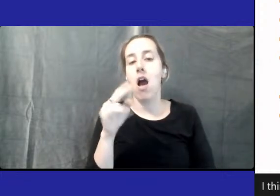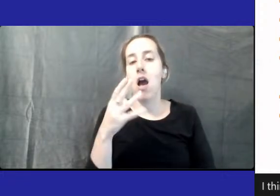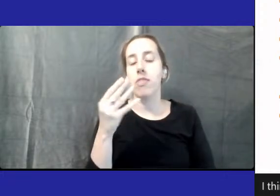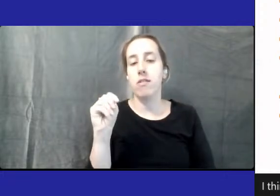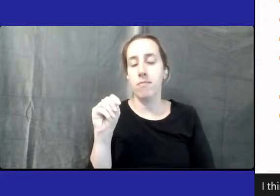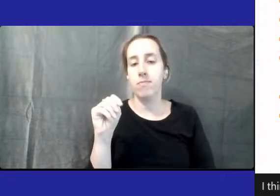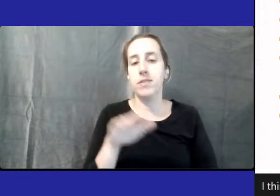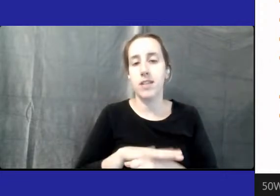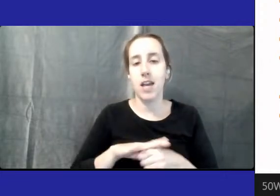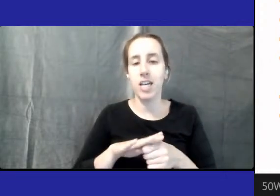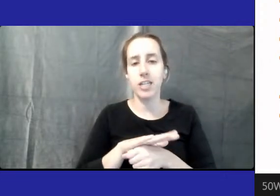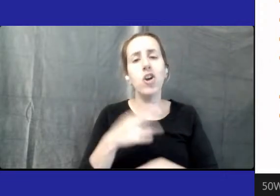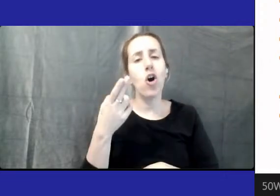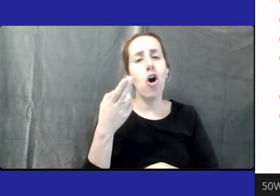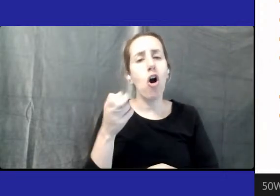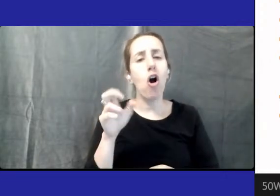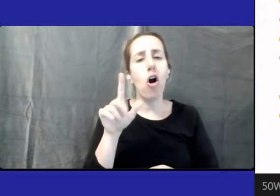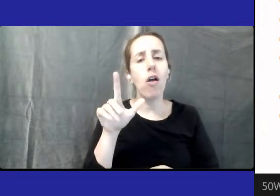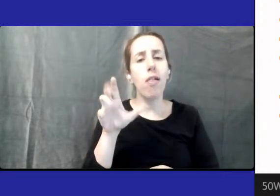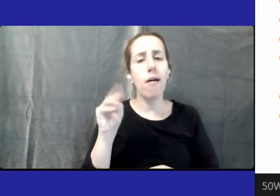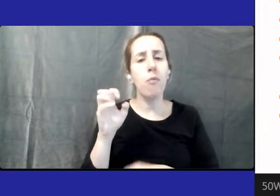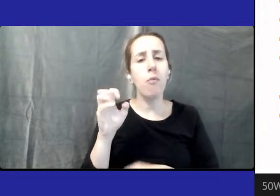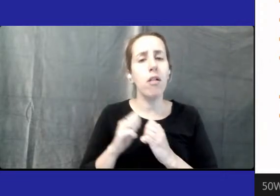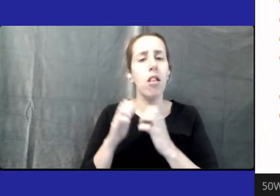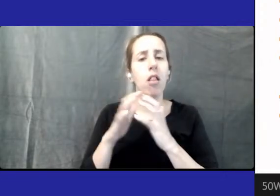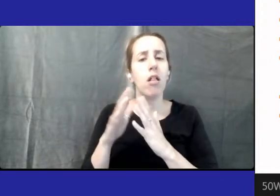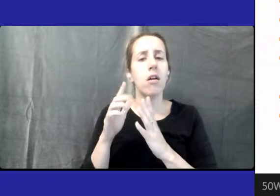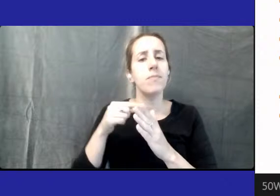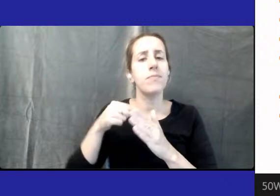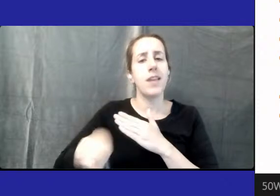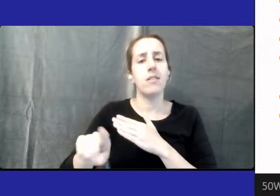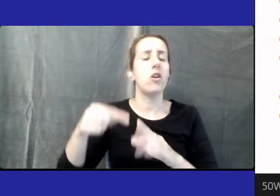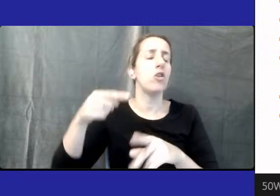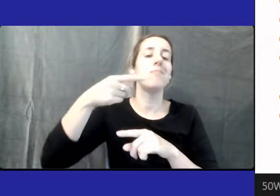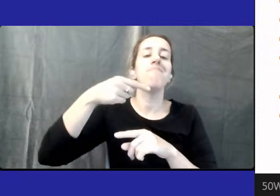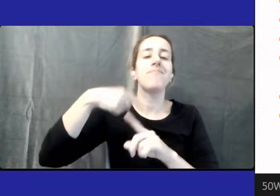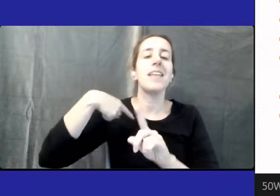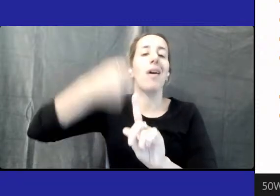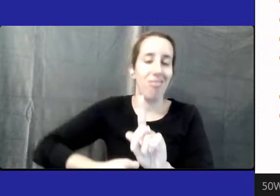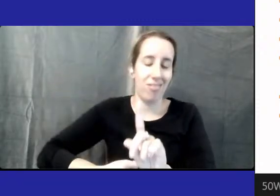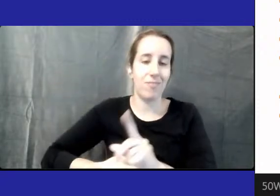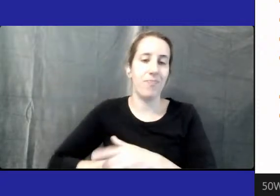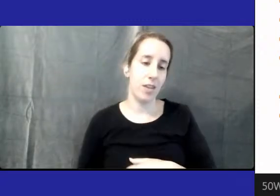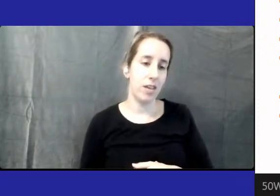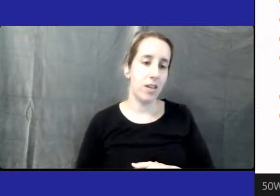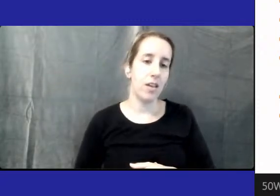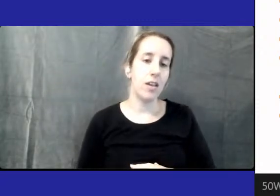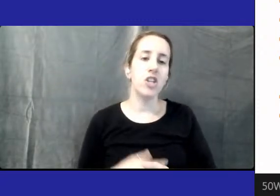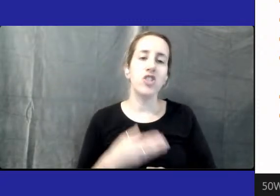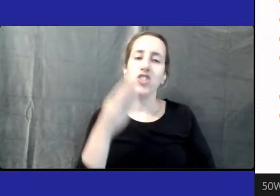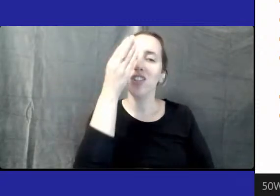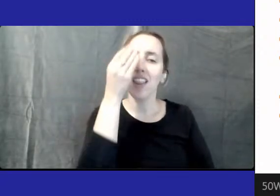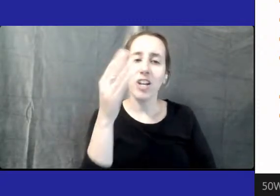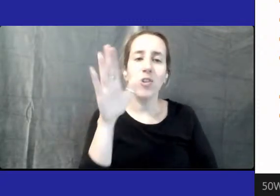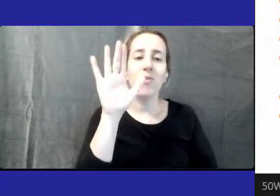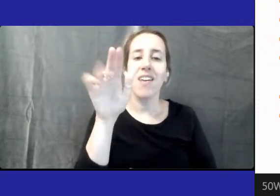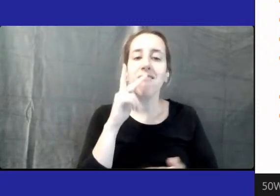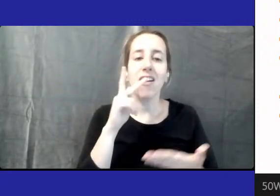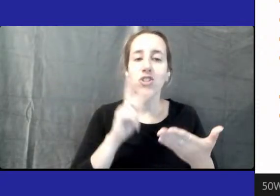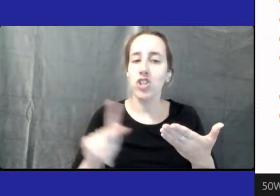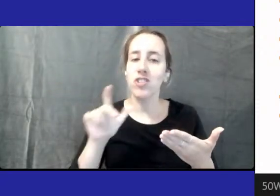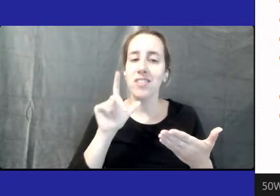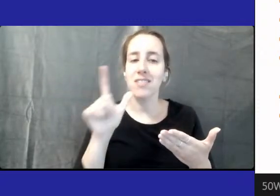month in August. But just to assure people, the concierge mechanism is not the sole mechanism. In fact, it's a